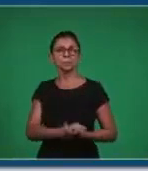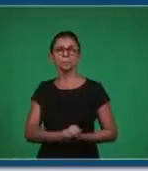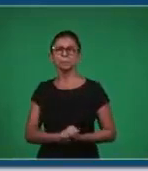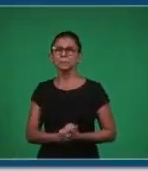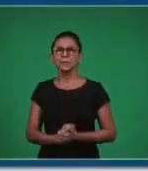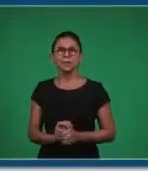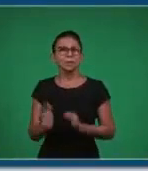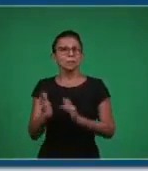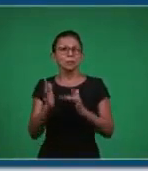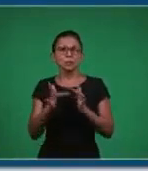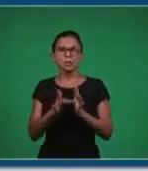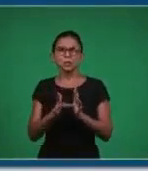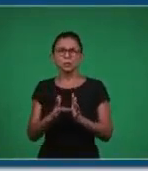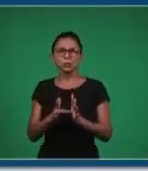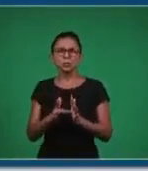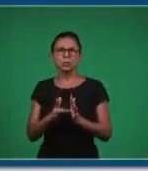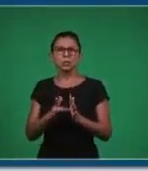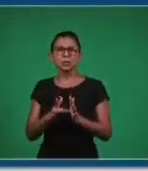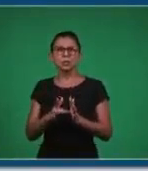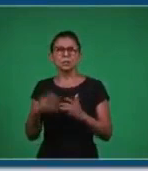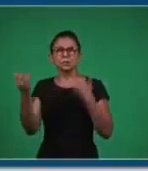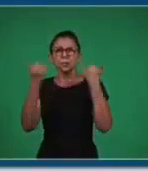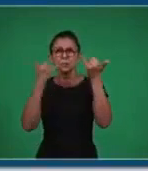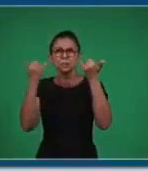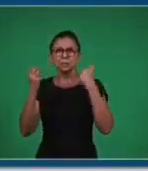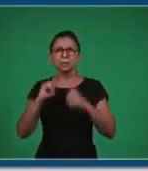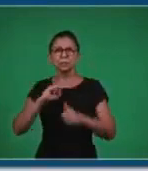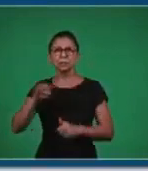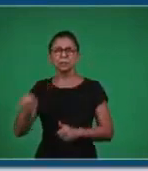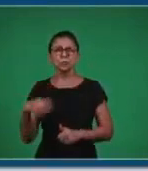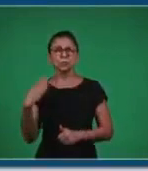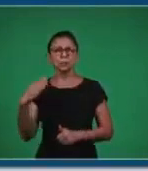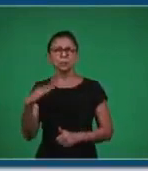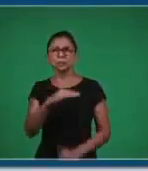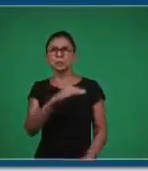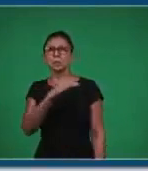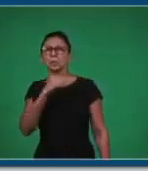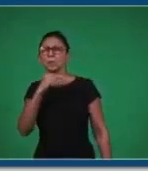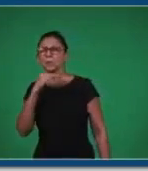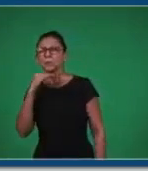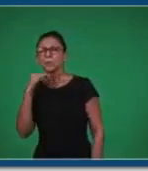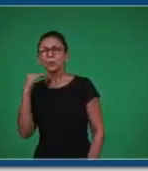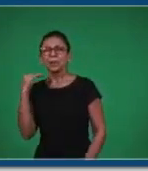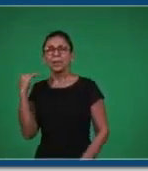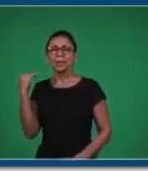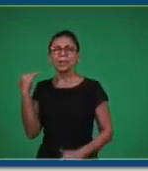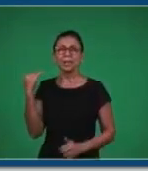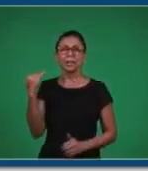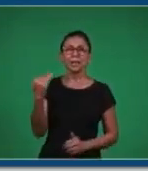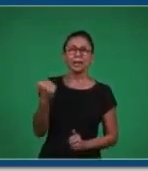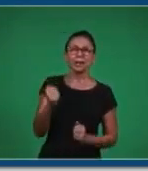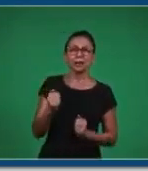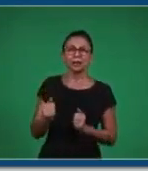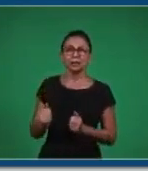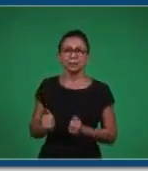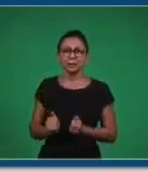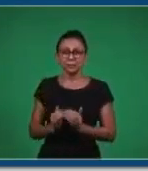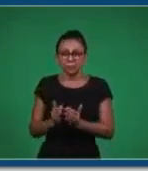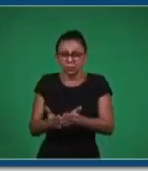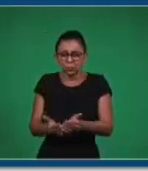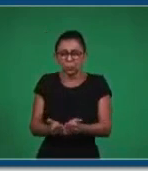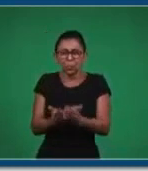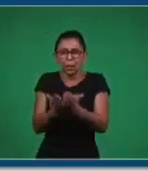when Jesus, very upset with the death of John the Baptist, he left the boat, but he saw a great